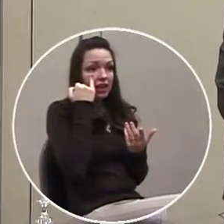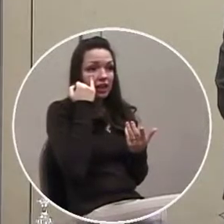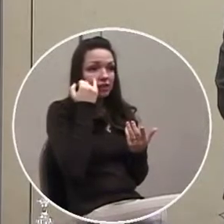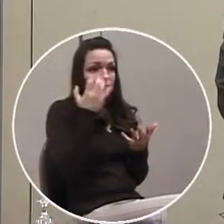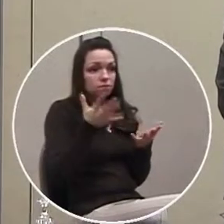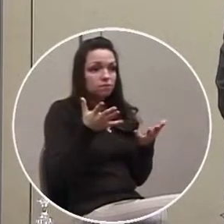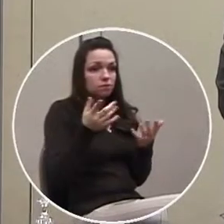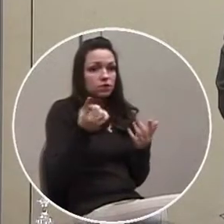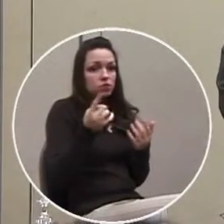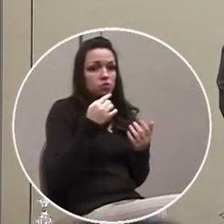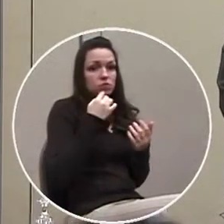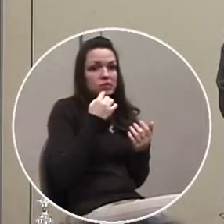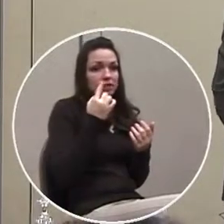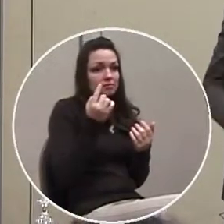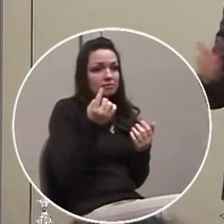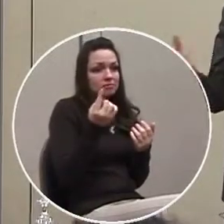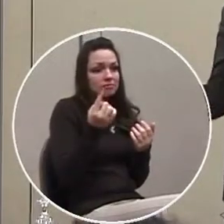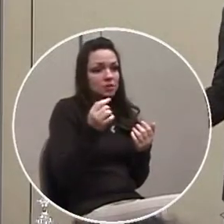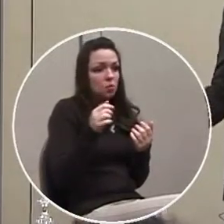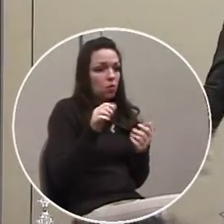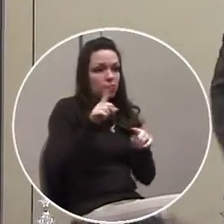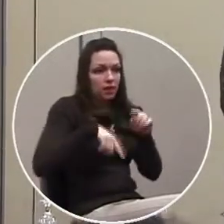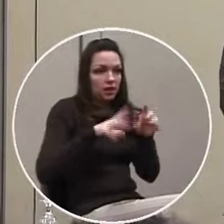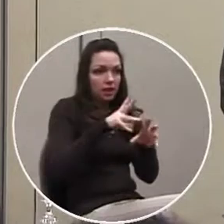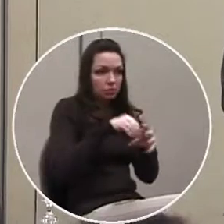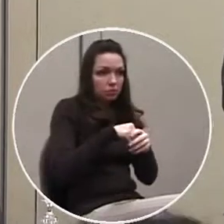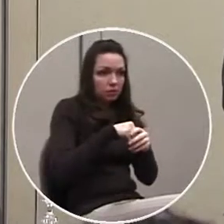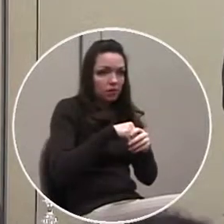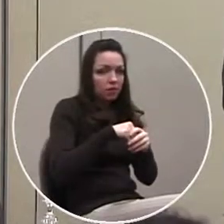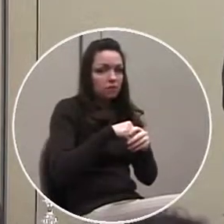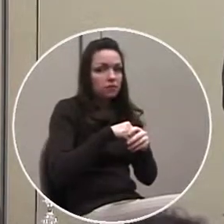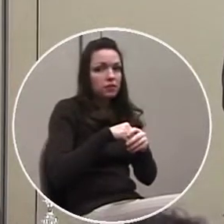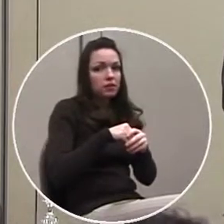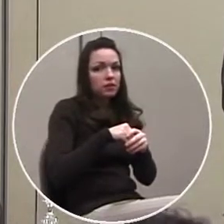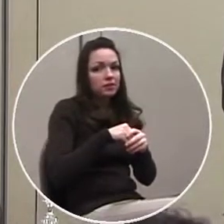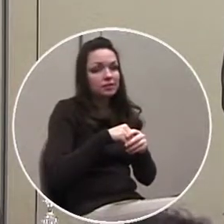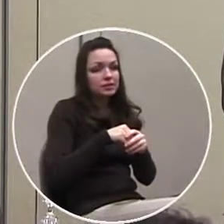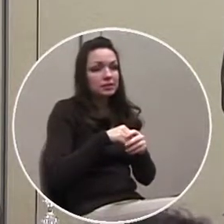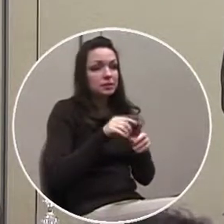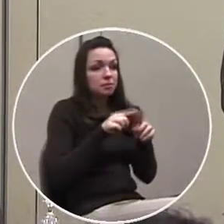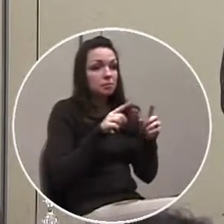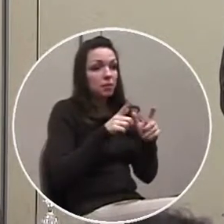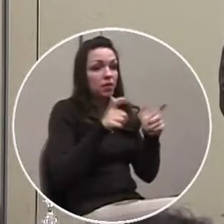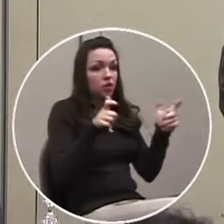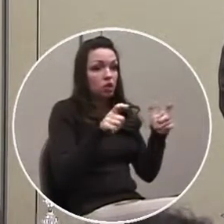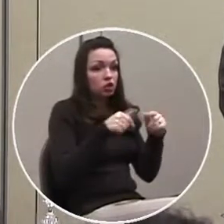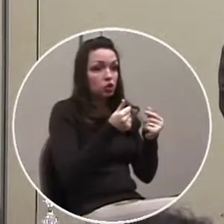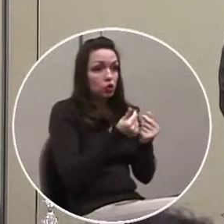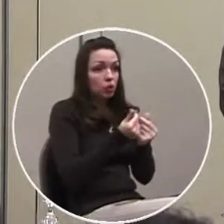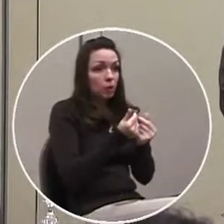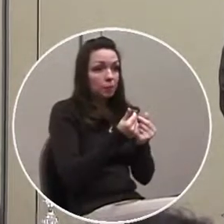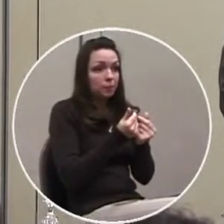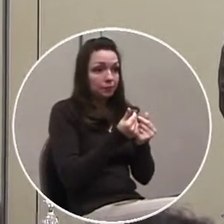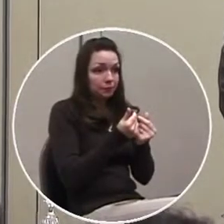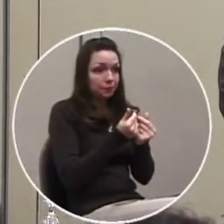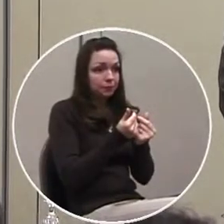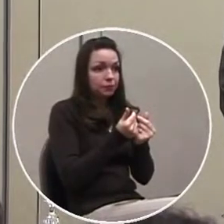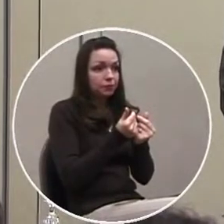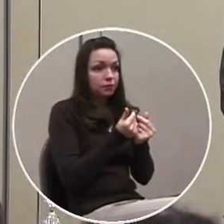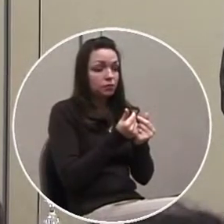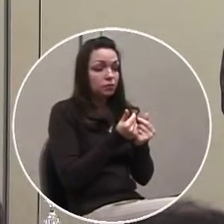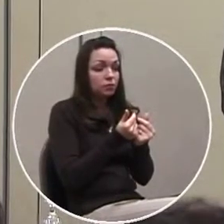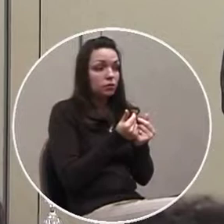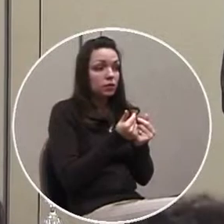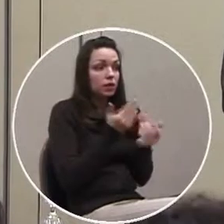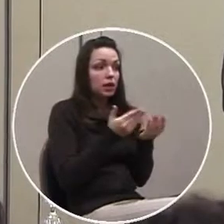the other hand, it's just like any group, the larger the group grows, the slower it moves. You may need to have a large group and